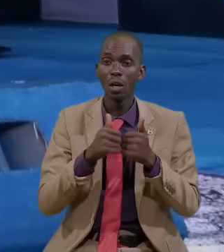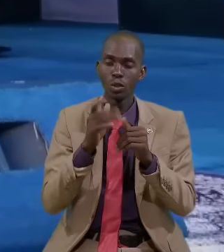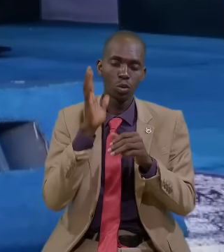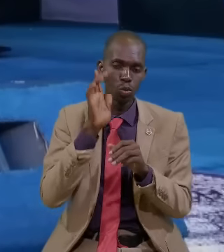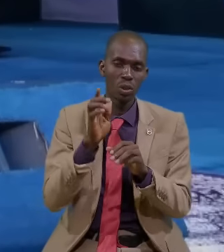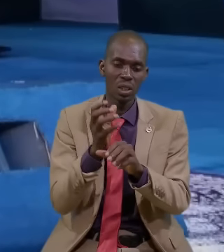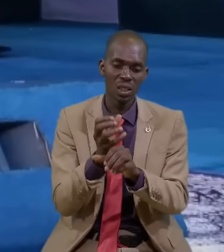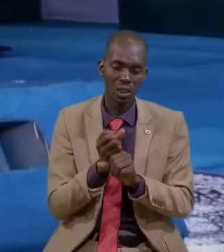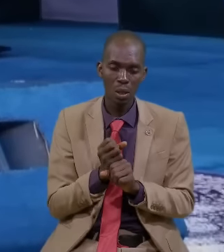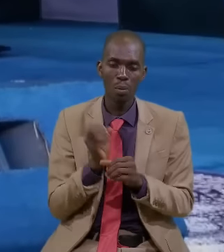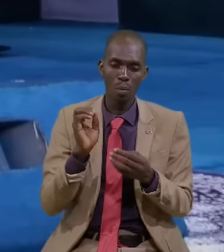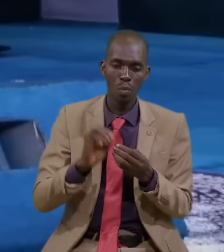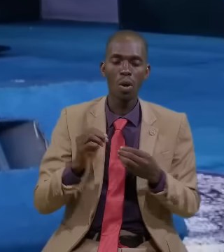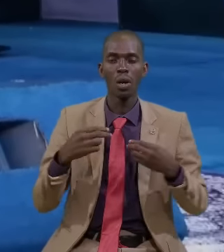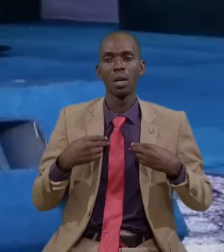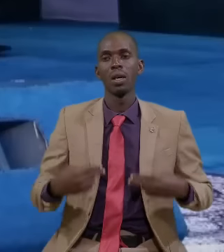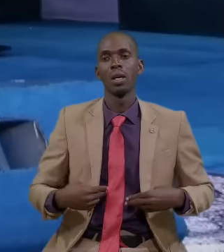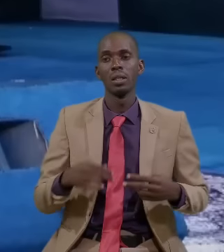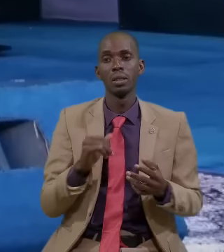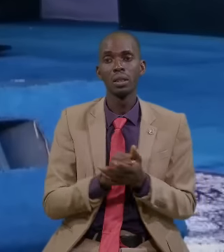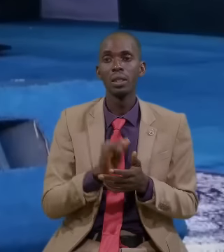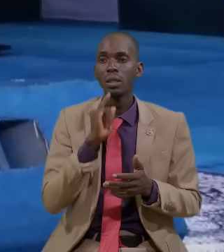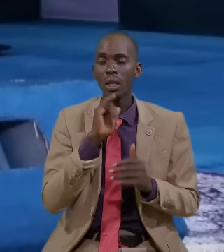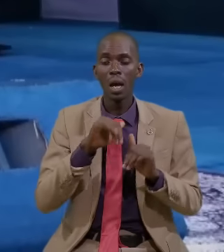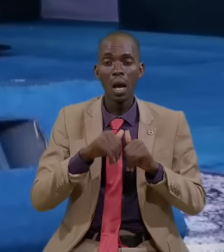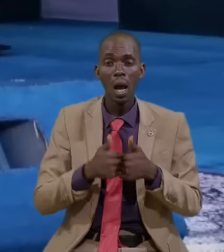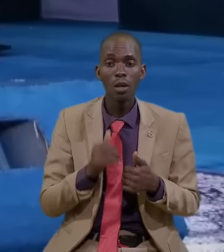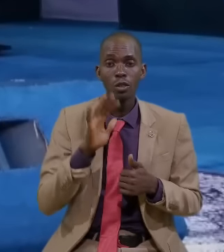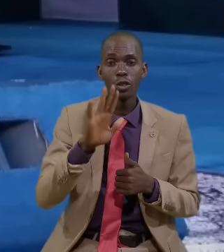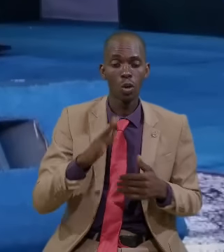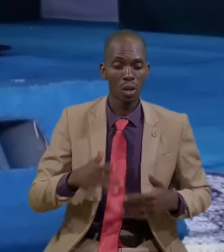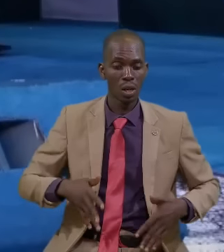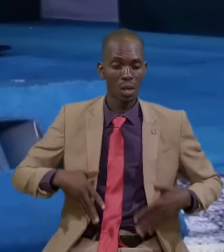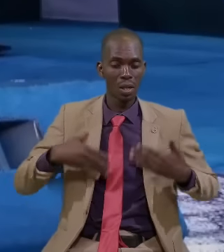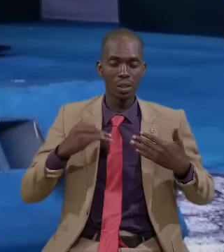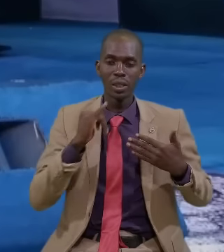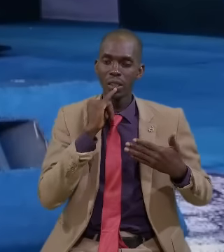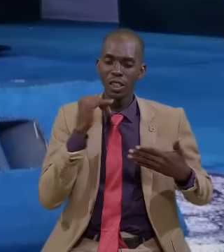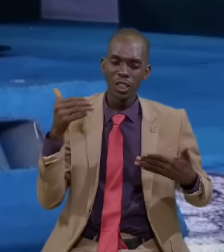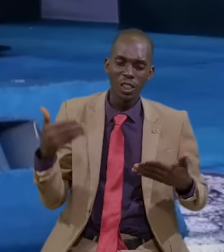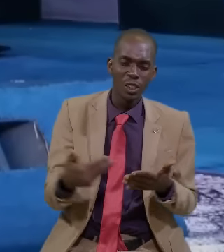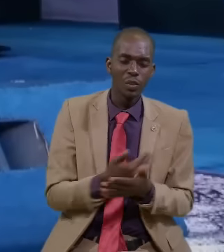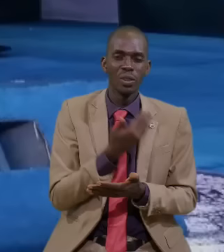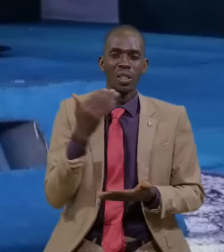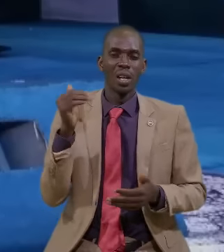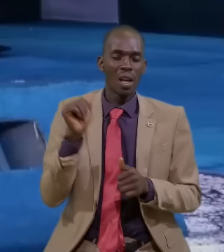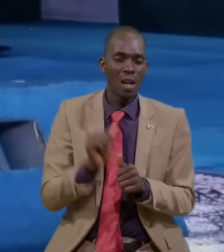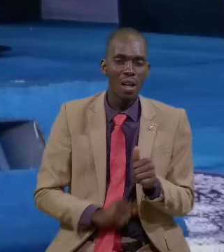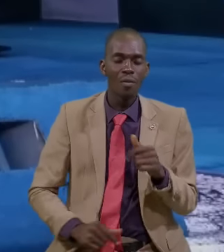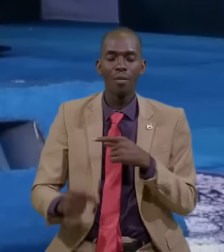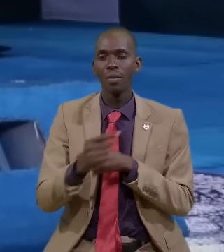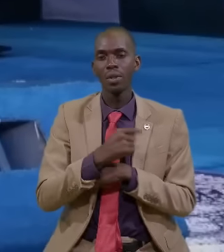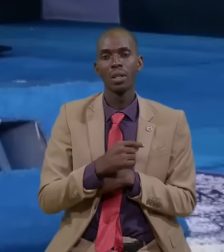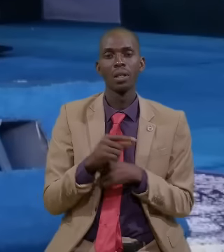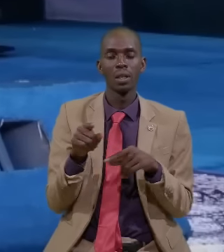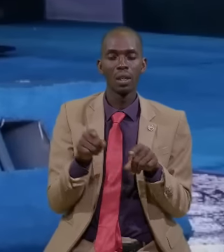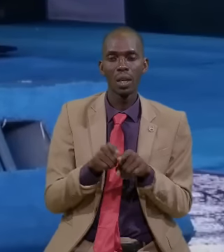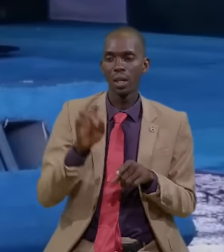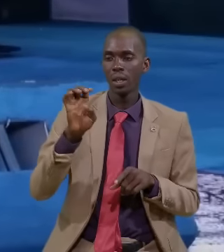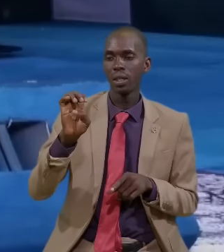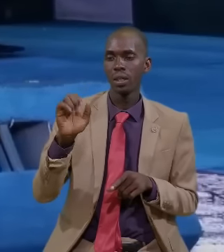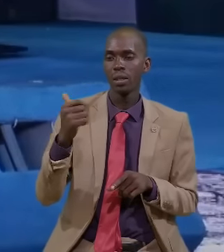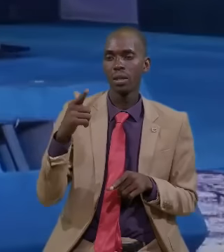how your health, your life is renewed day by day, and it's renewed like the eagles. In 1 John